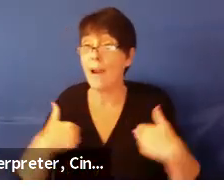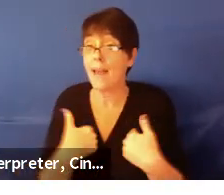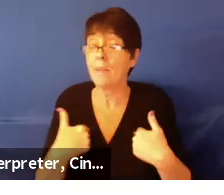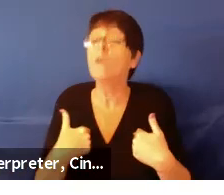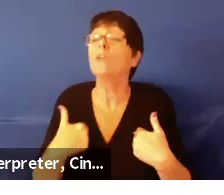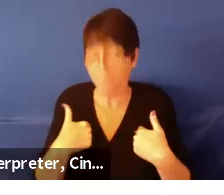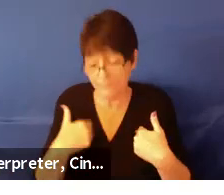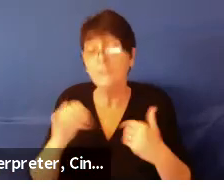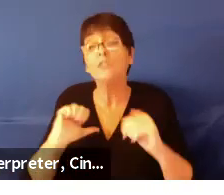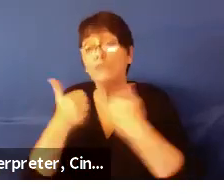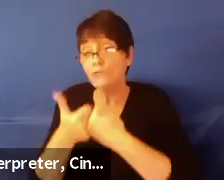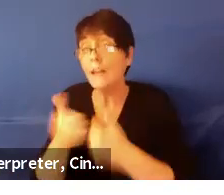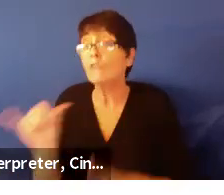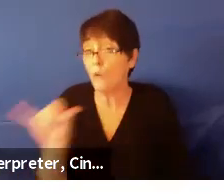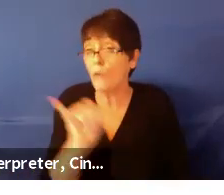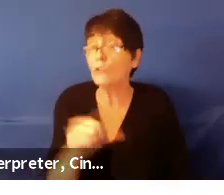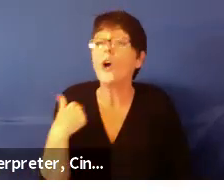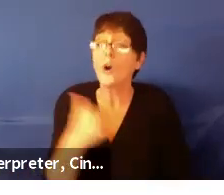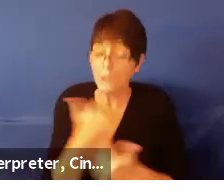been a challenge and something we've worked on.